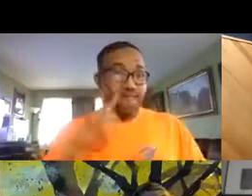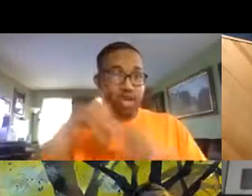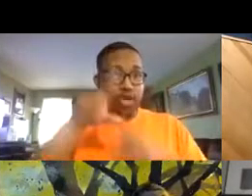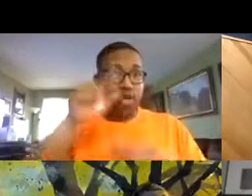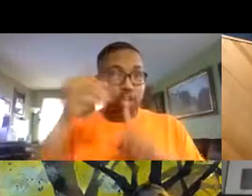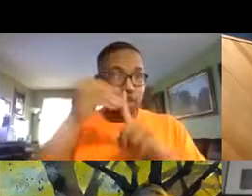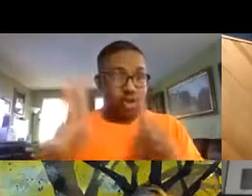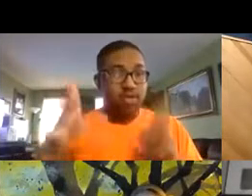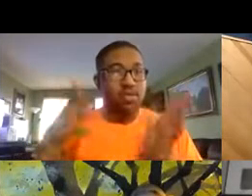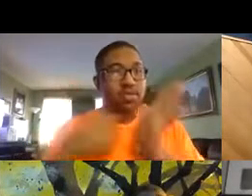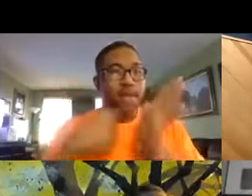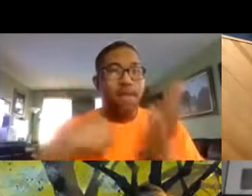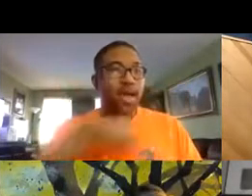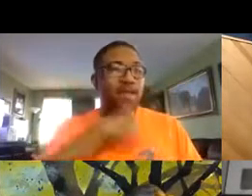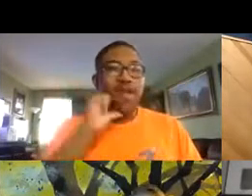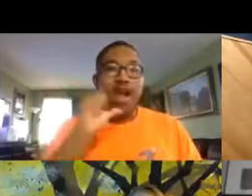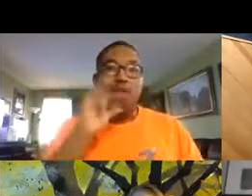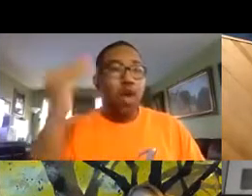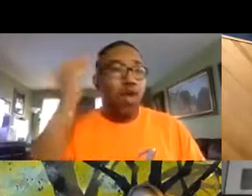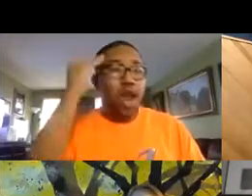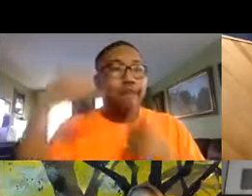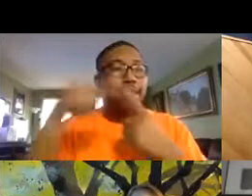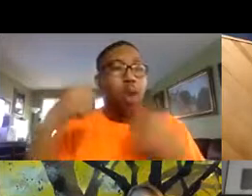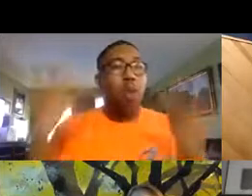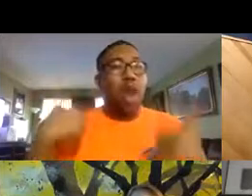Well, for me, because I'm a deaf person,